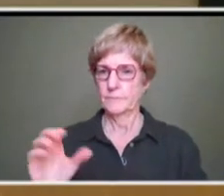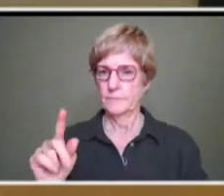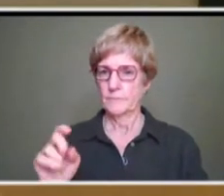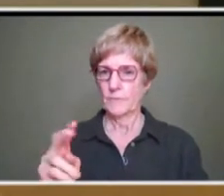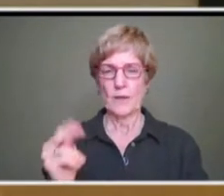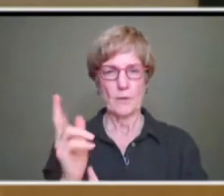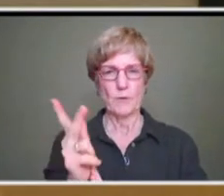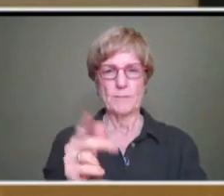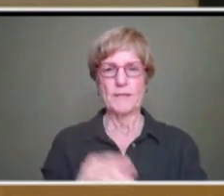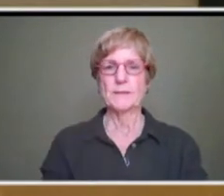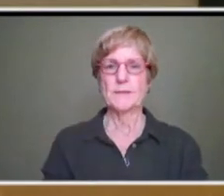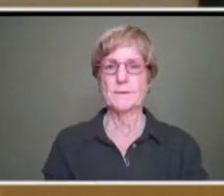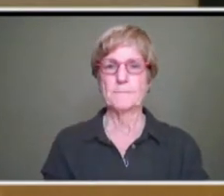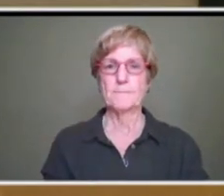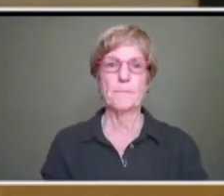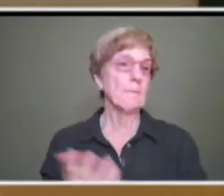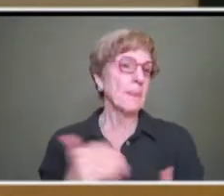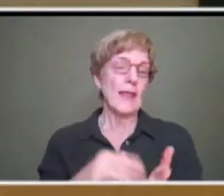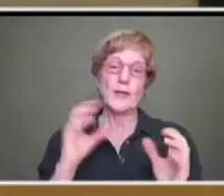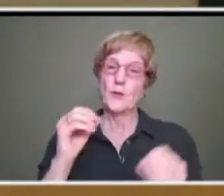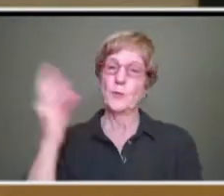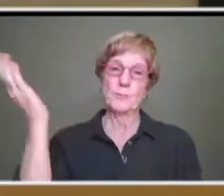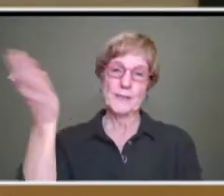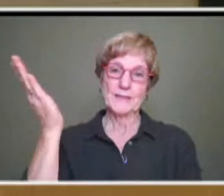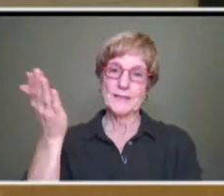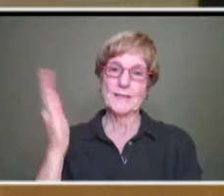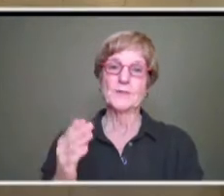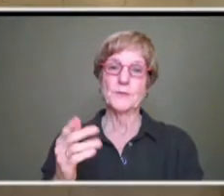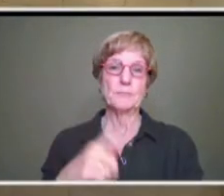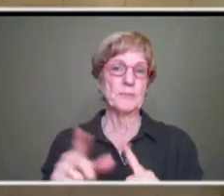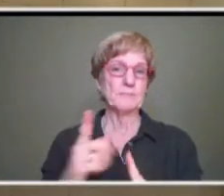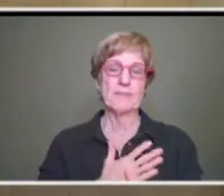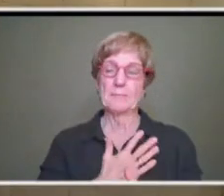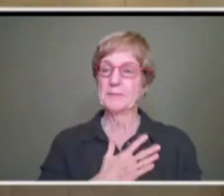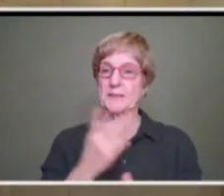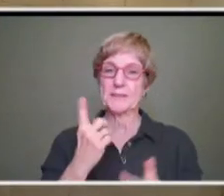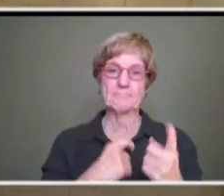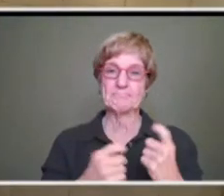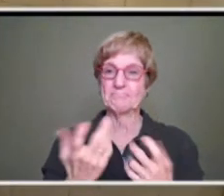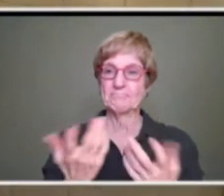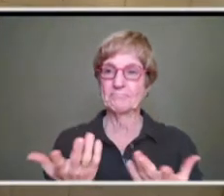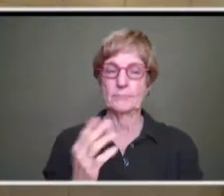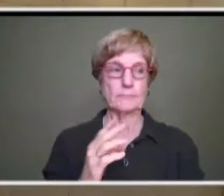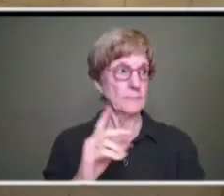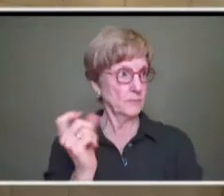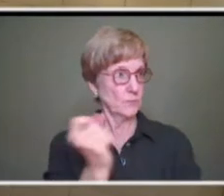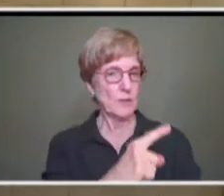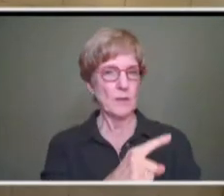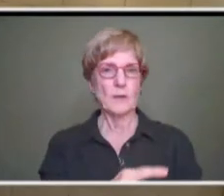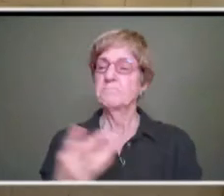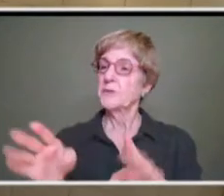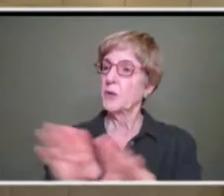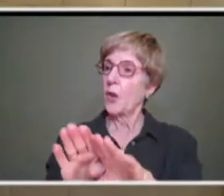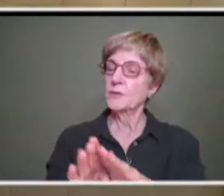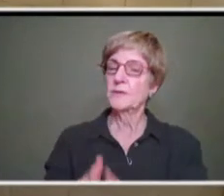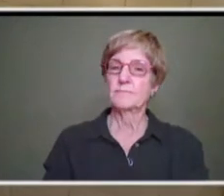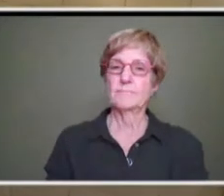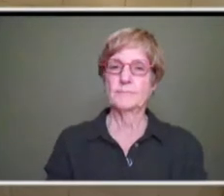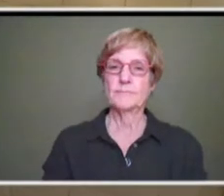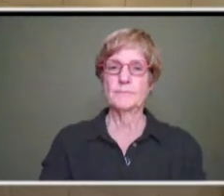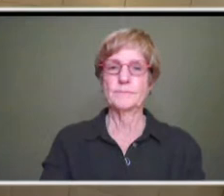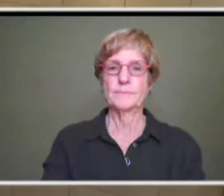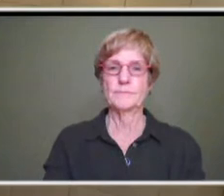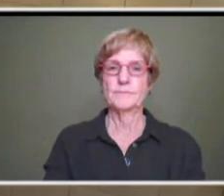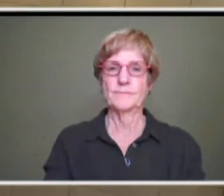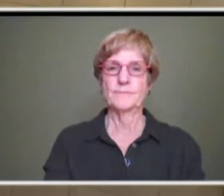sure thank you I don't have a presentation but I can happily answer questions are there any questions move the clothes she has no